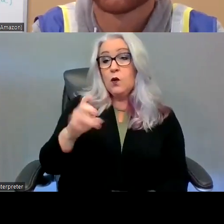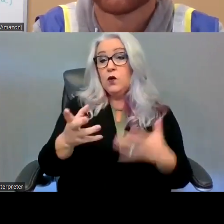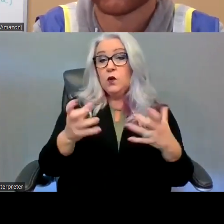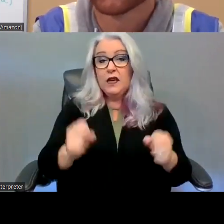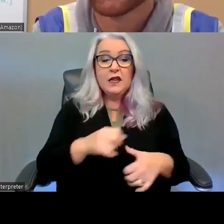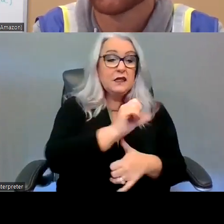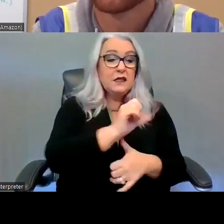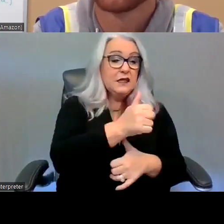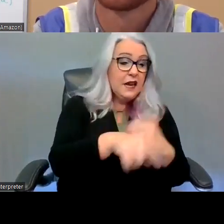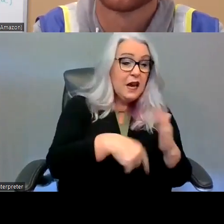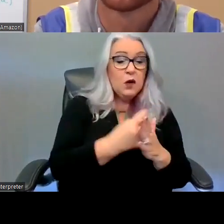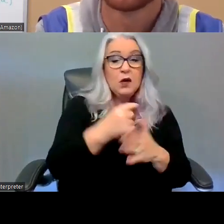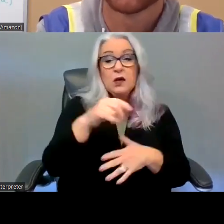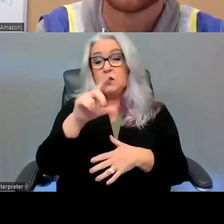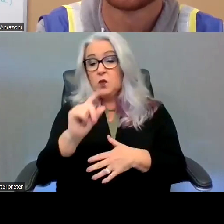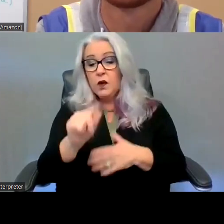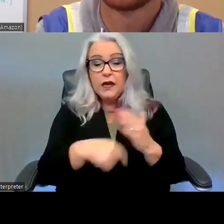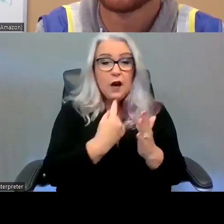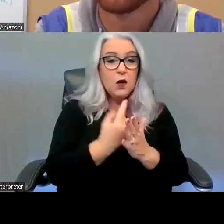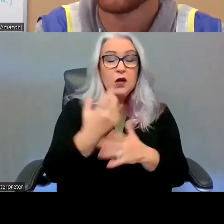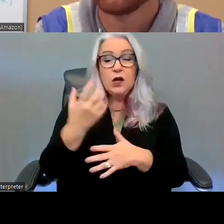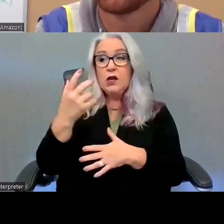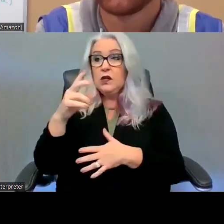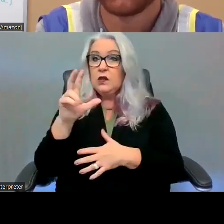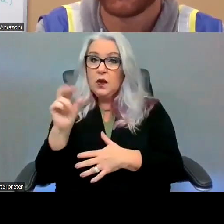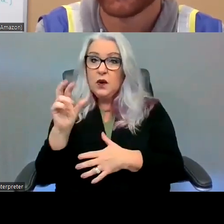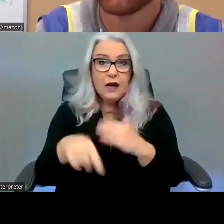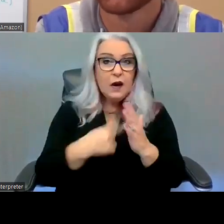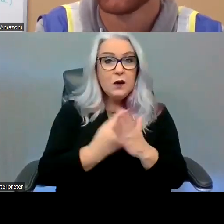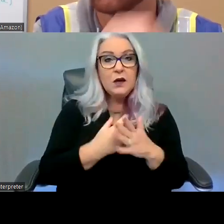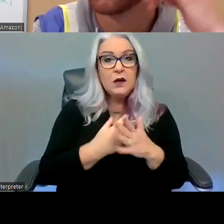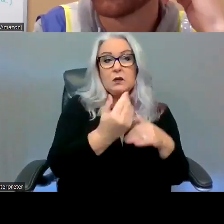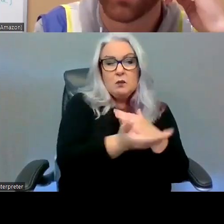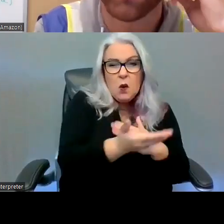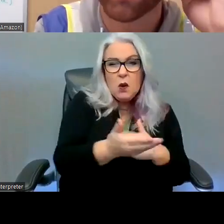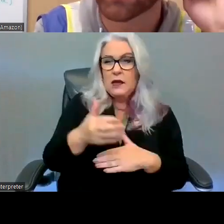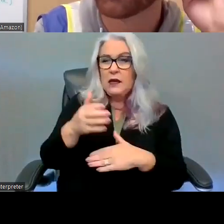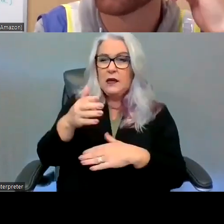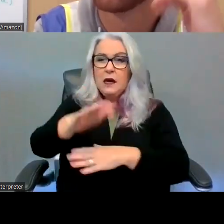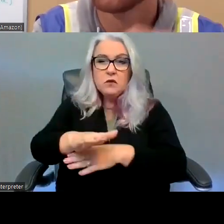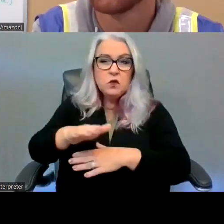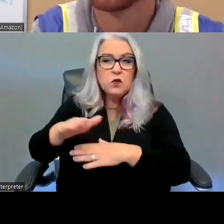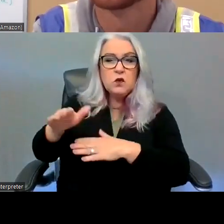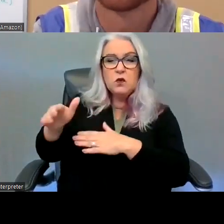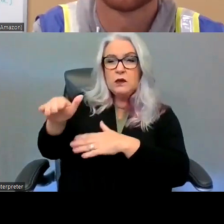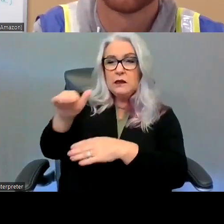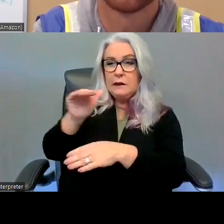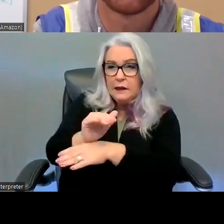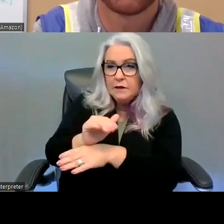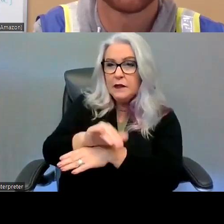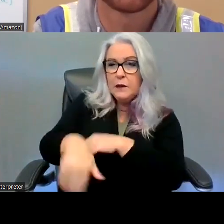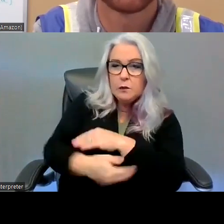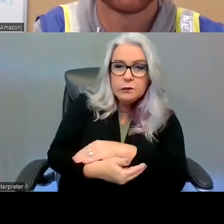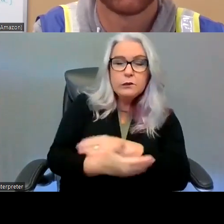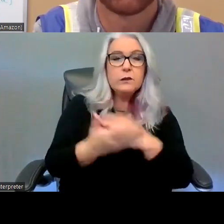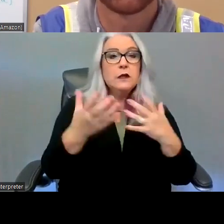work hours, 30 work hours. If you want early morning shifts, daytime shifts, evening shifts, all different types of shifts available